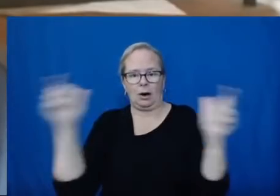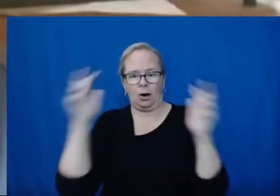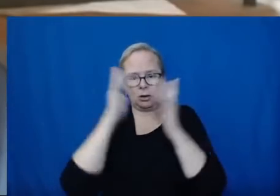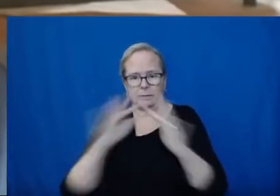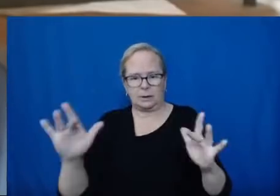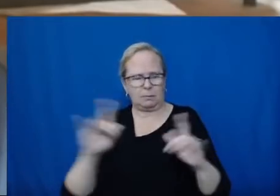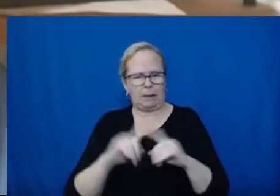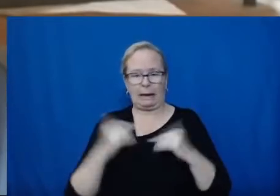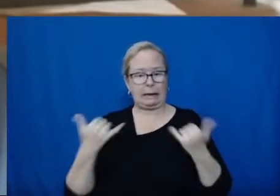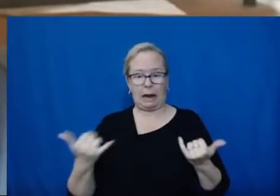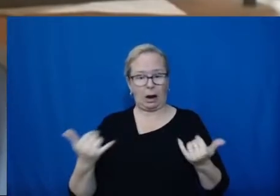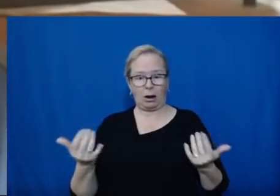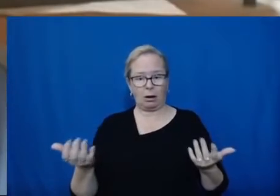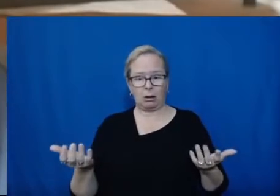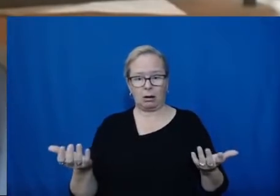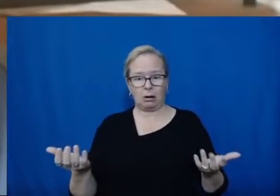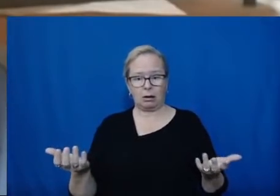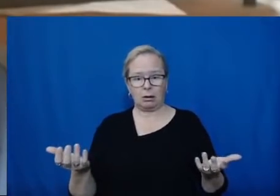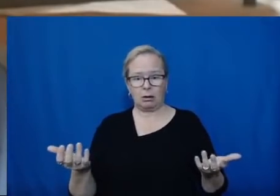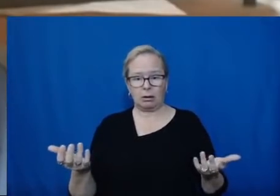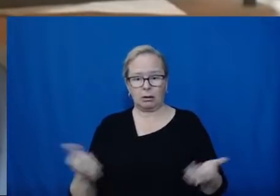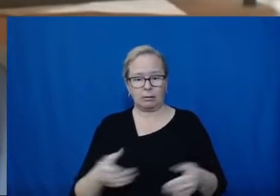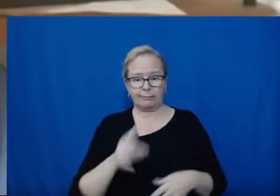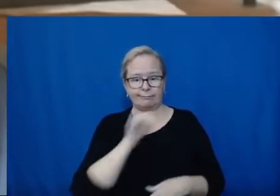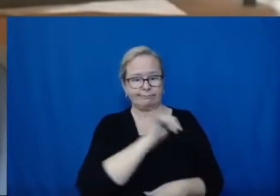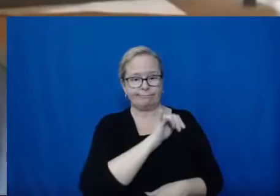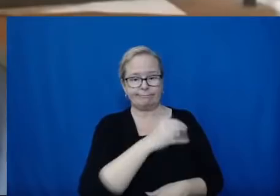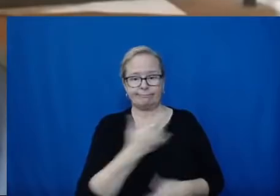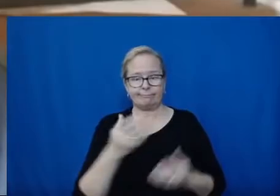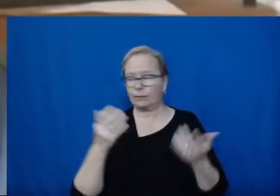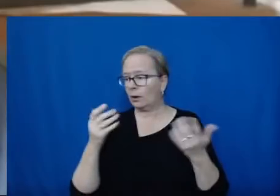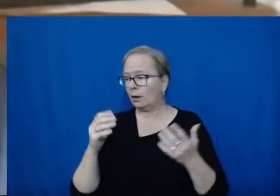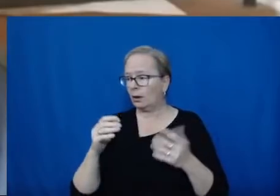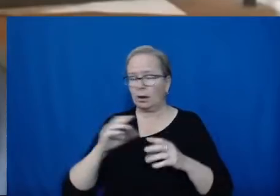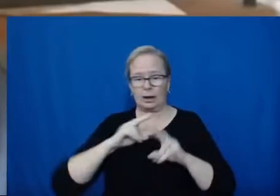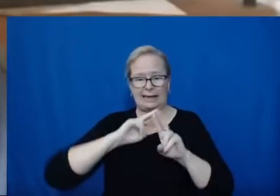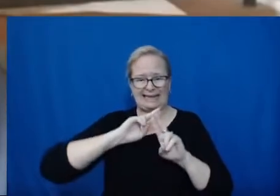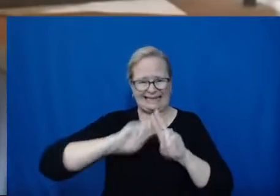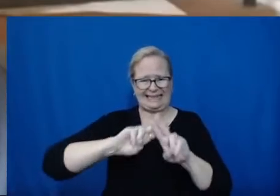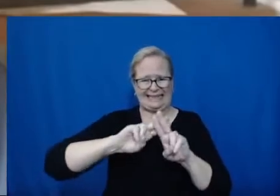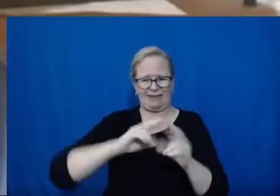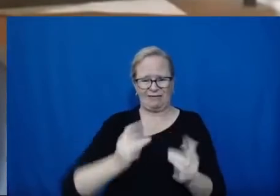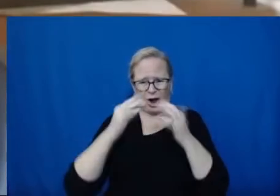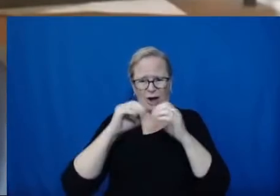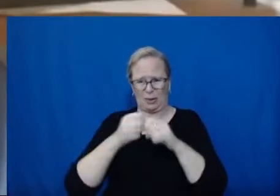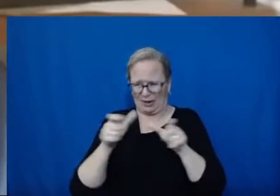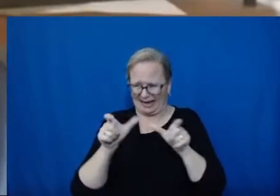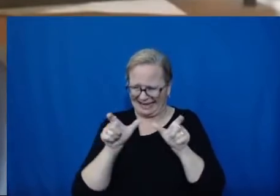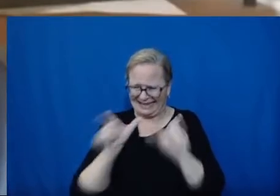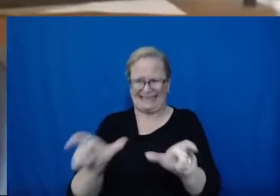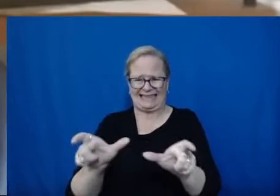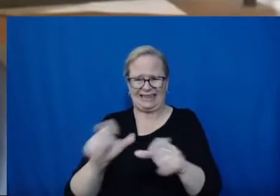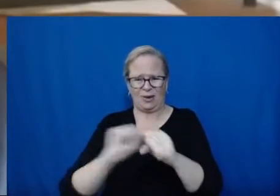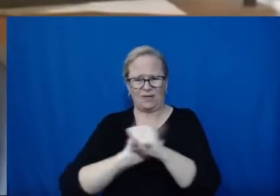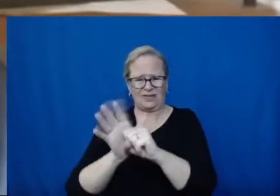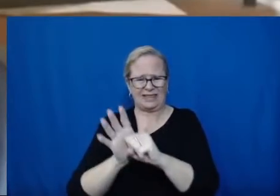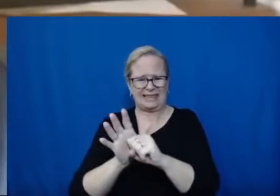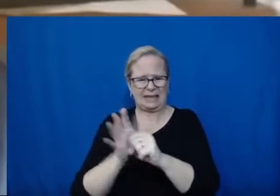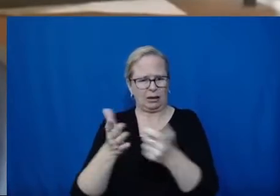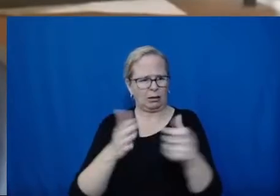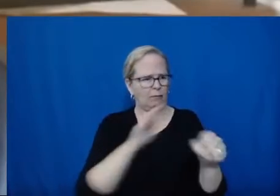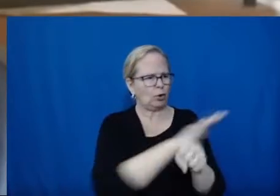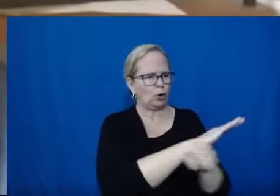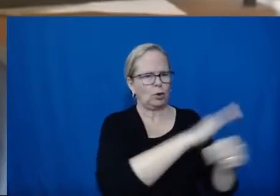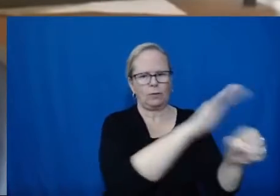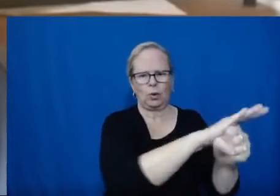that passes with no fire break and soft restrictions at best only further the difficulties in getting patients sent out. Rural sites are increasingly